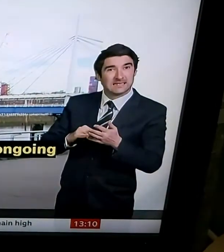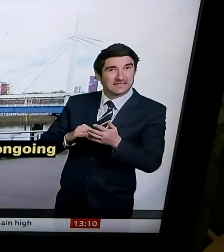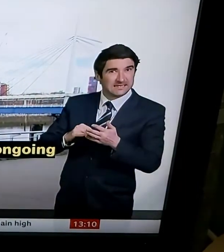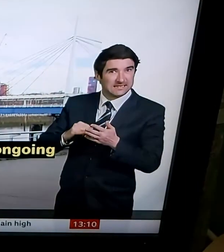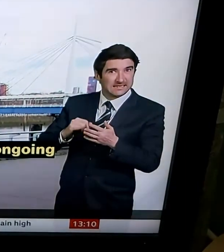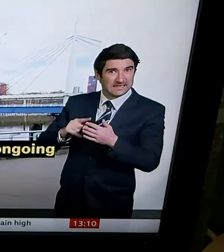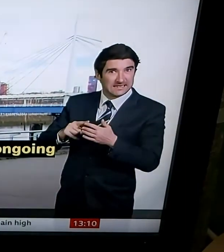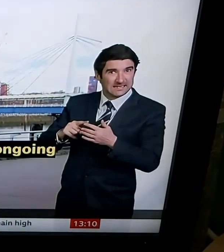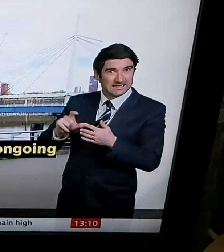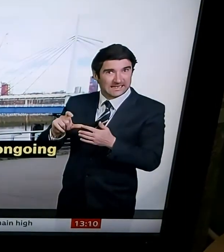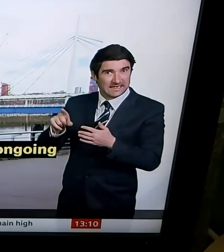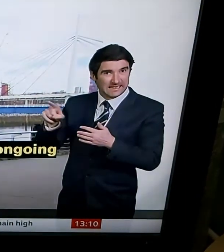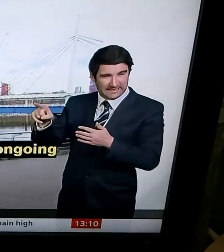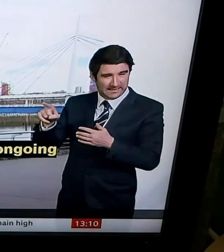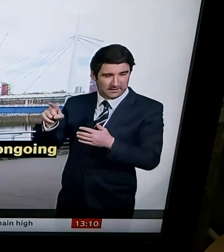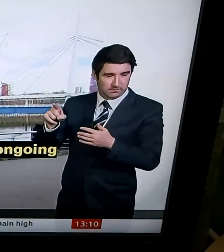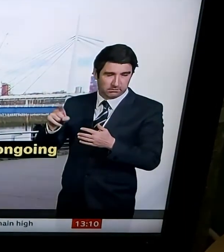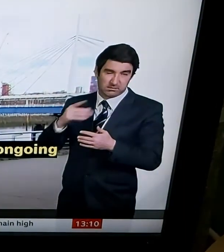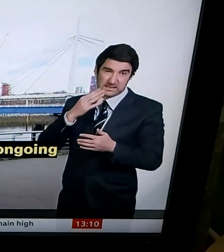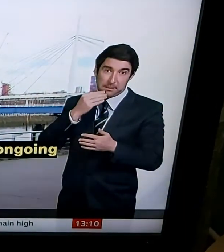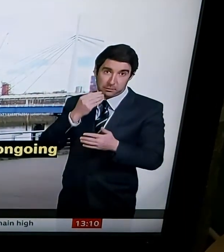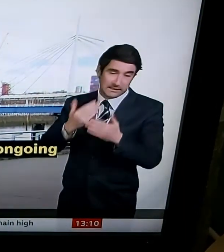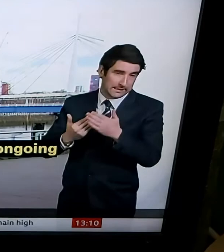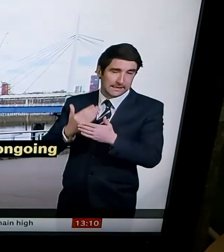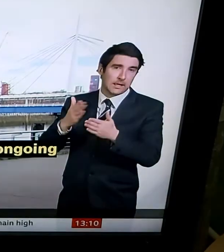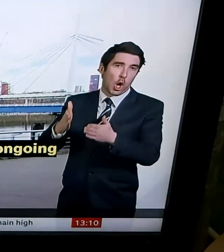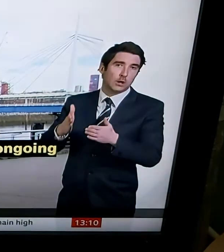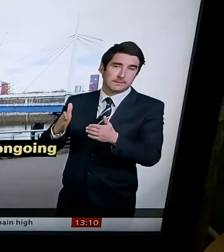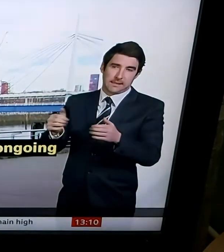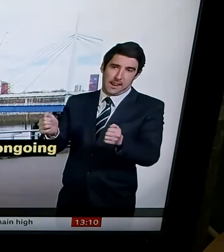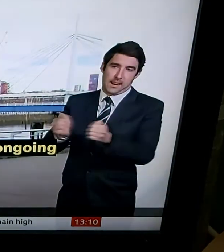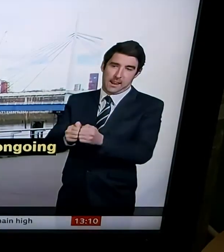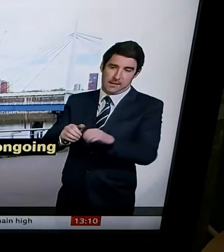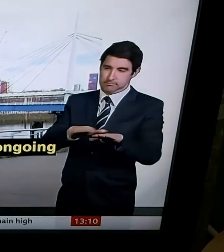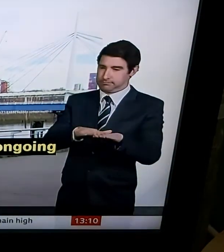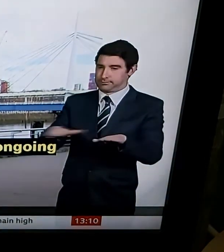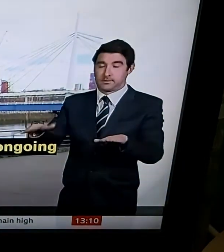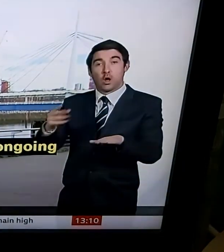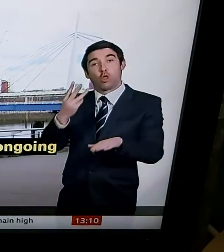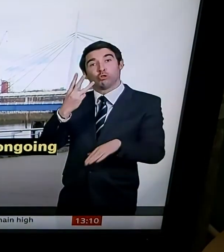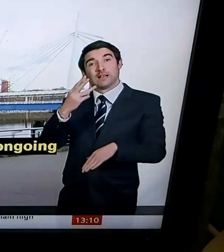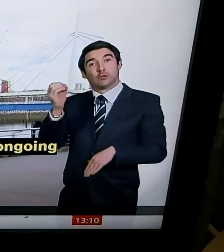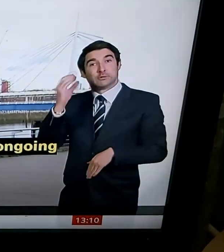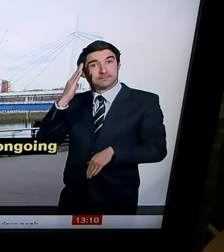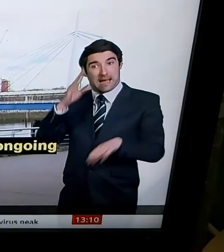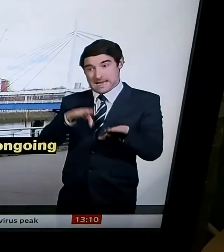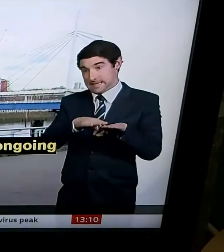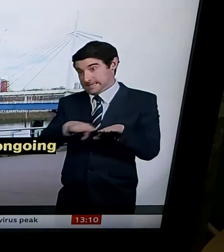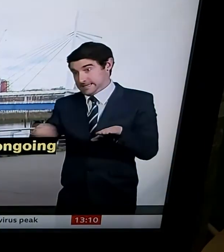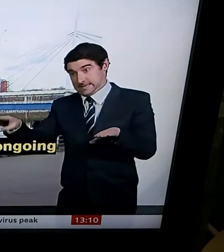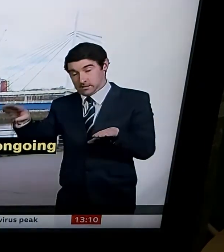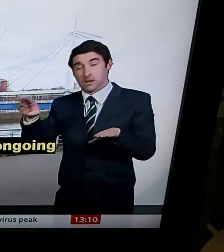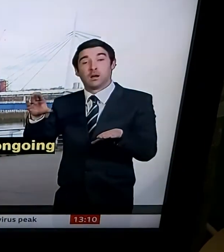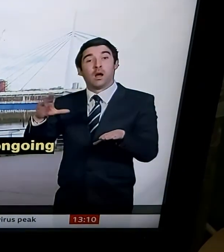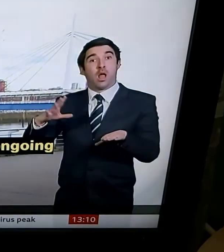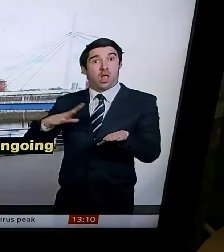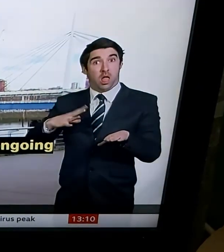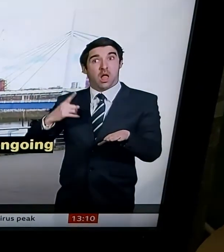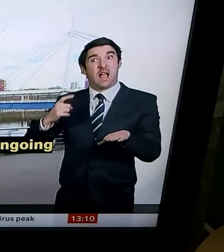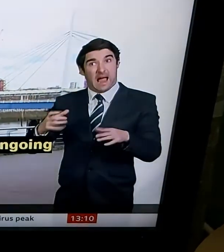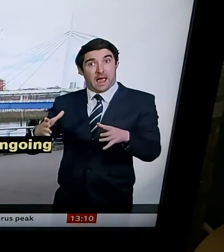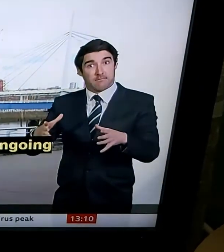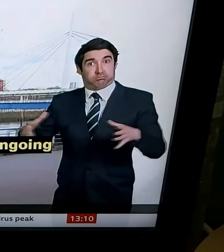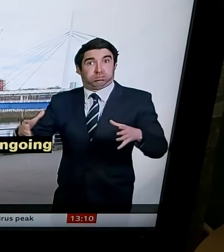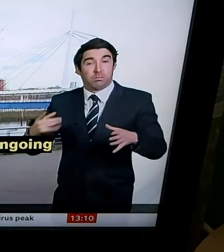temporary hospital. It will have provision for 300 beds and can be expanded up to 1,000. That should be in place within the next 2